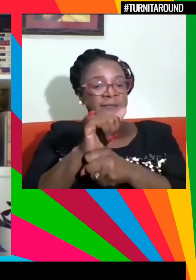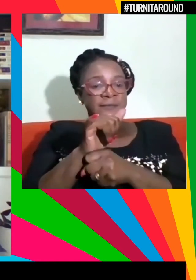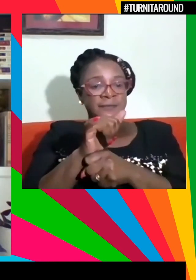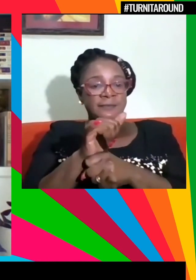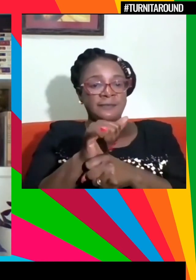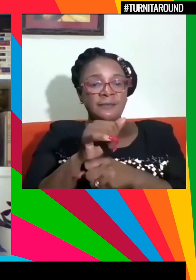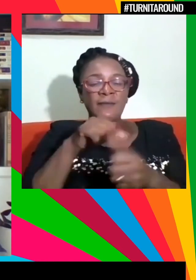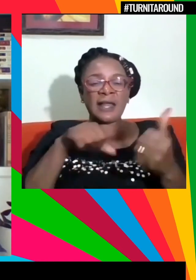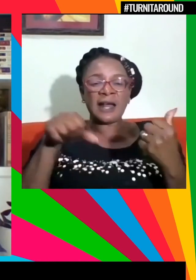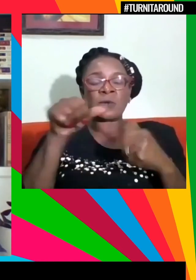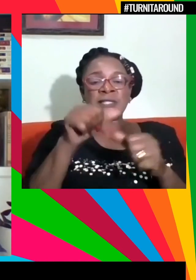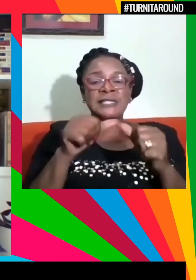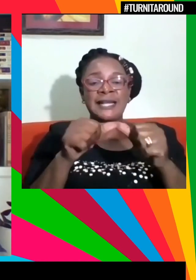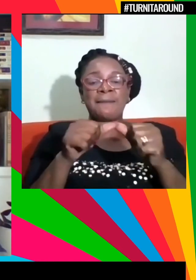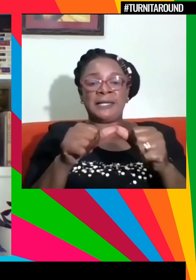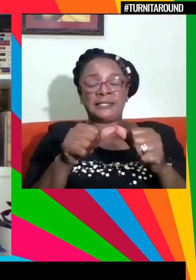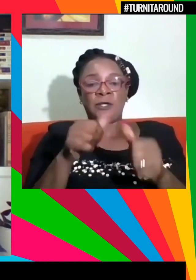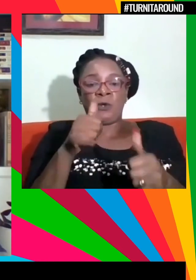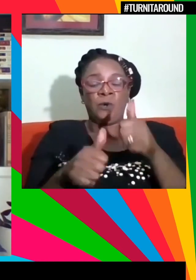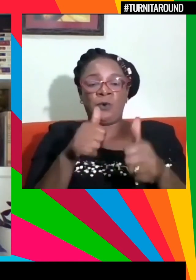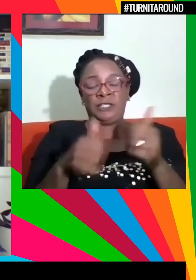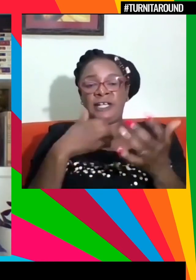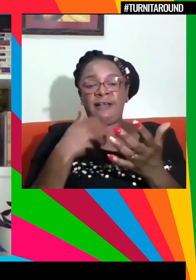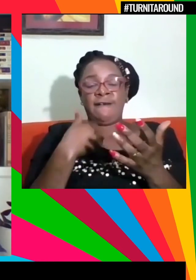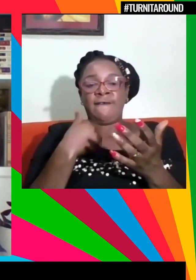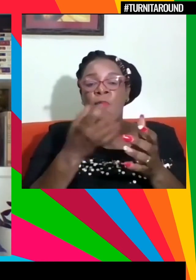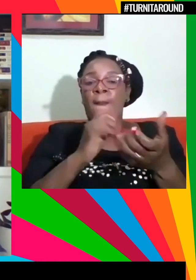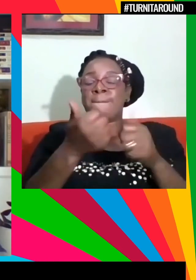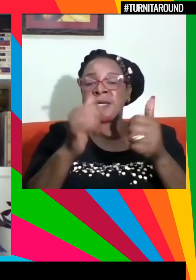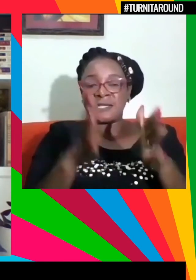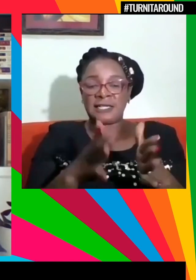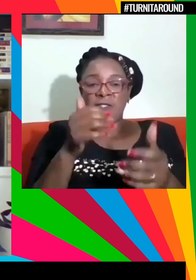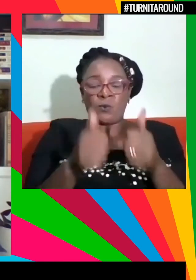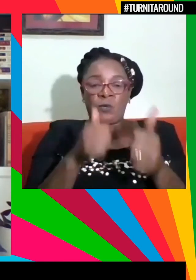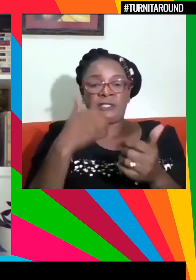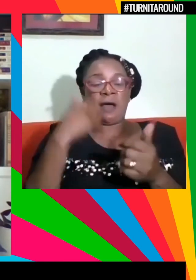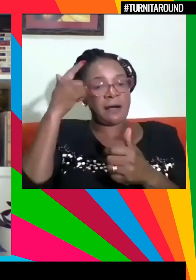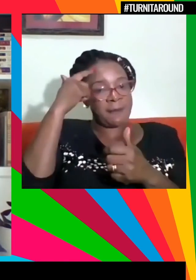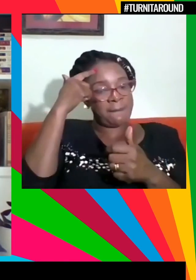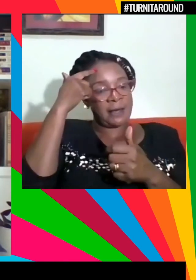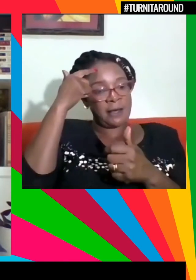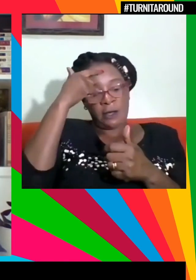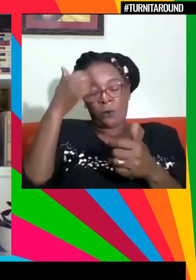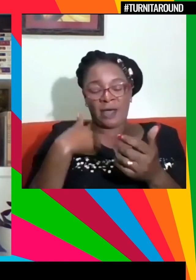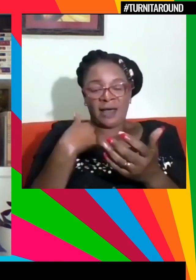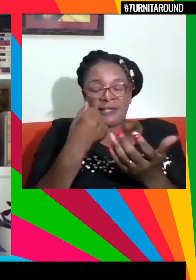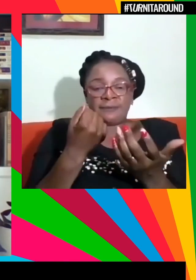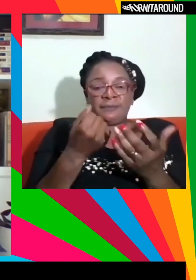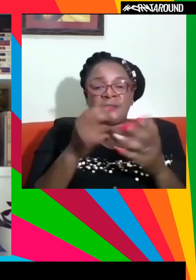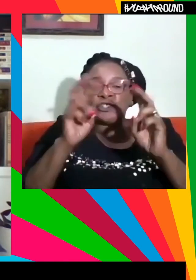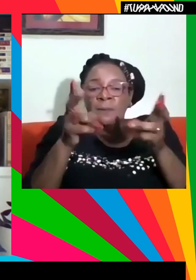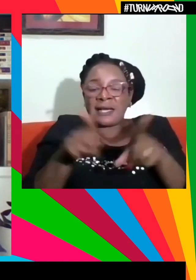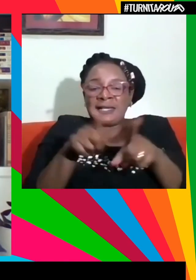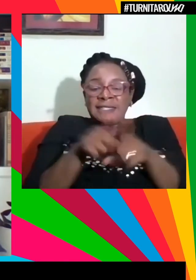around sustainability with them and with a few other competitors, you know, around a number of other topics like circularity and like healthy